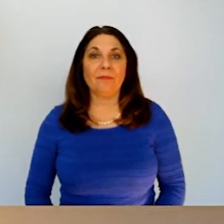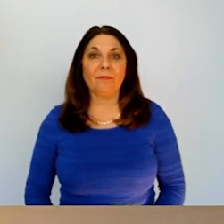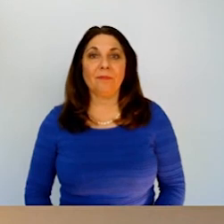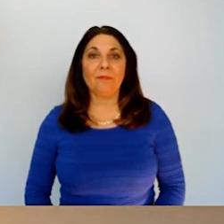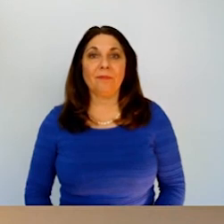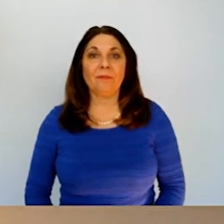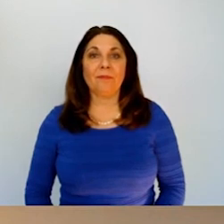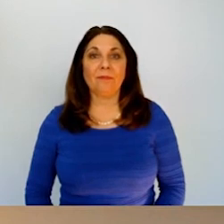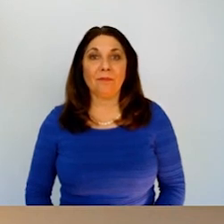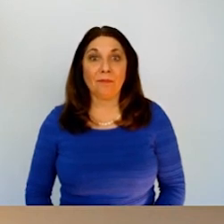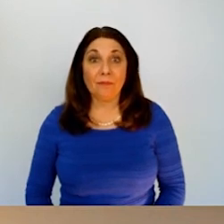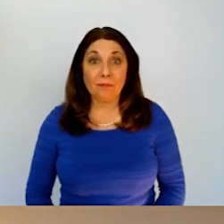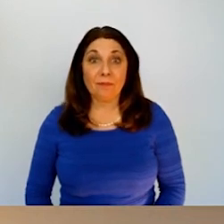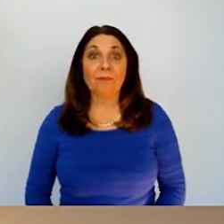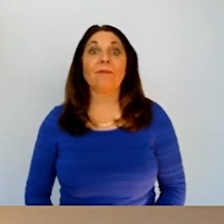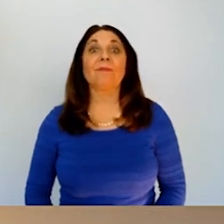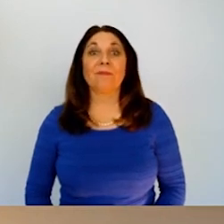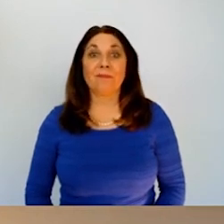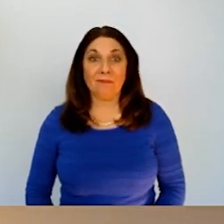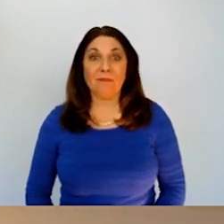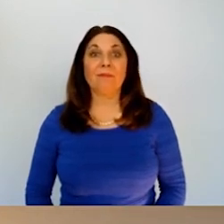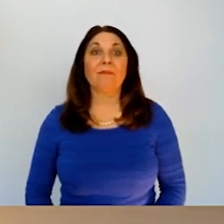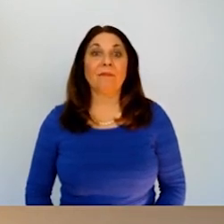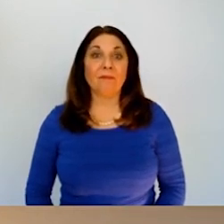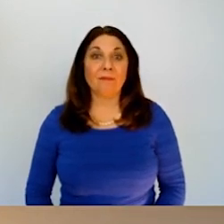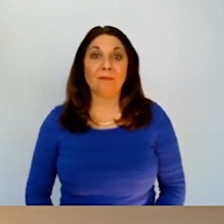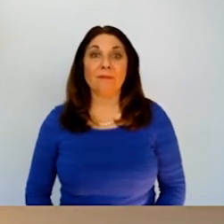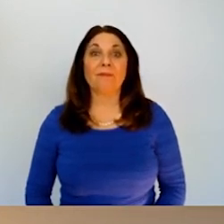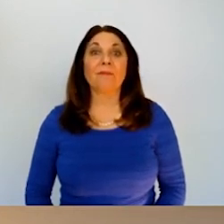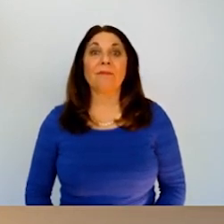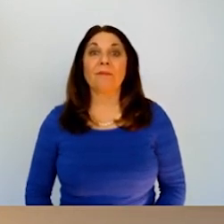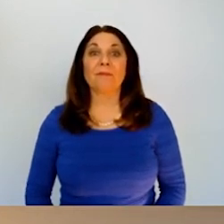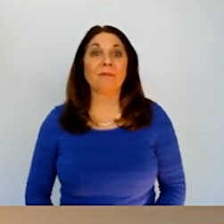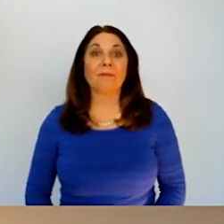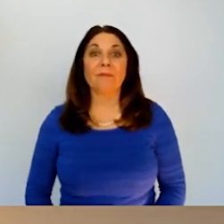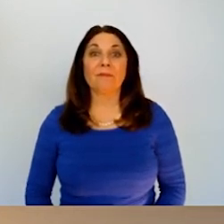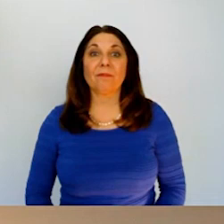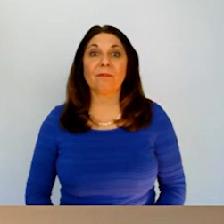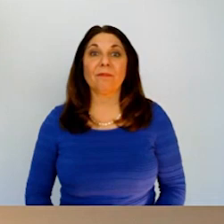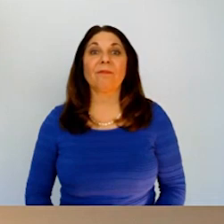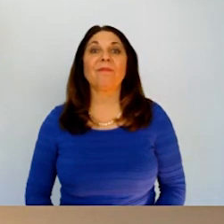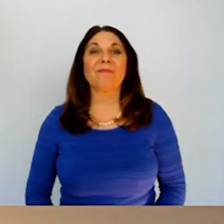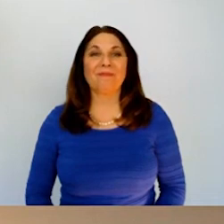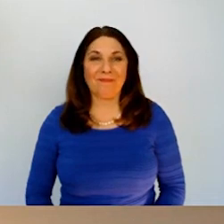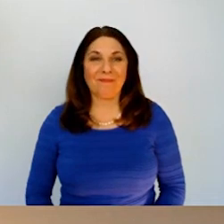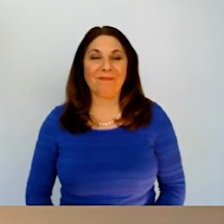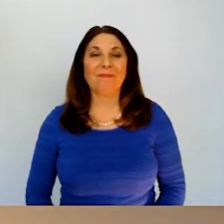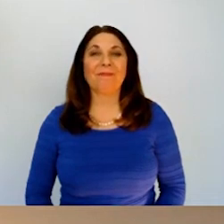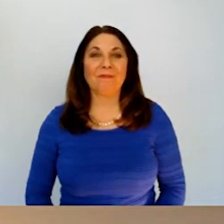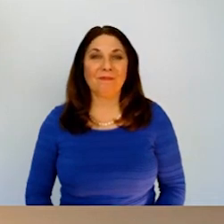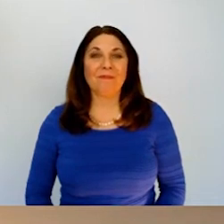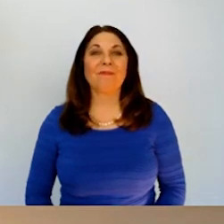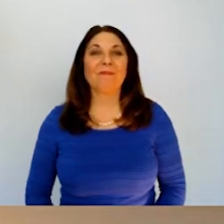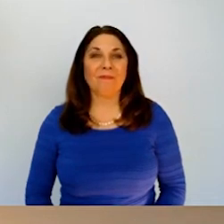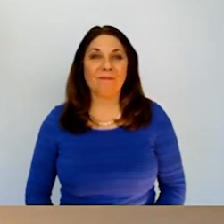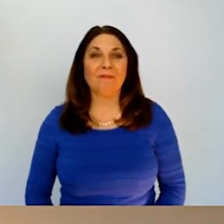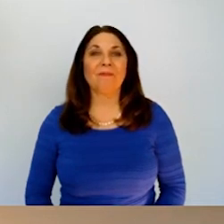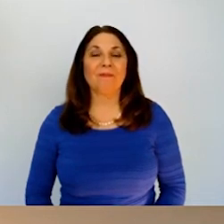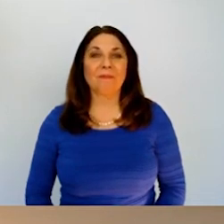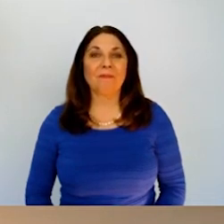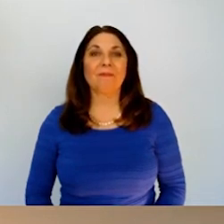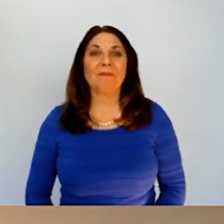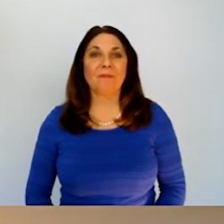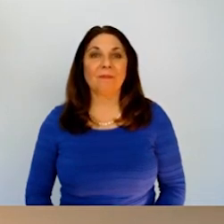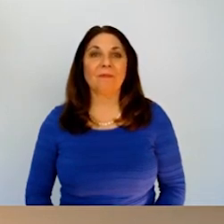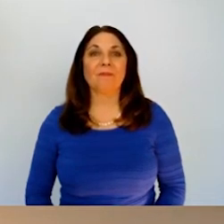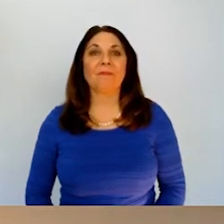best economies we've ever been in, with a president who has been there in his own business where, you